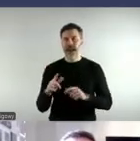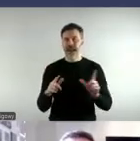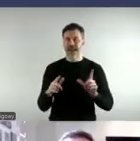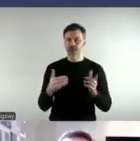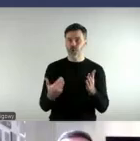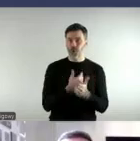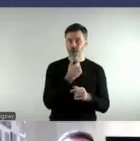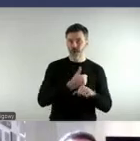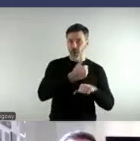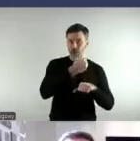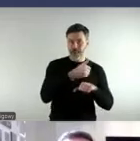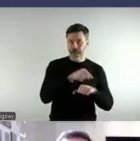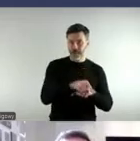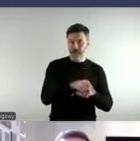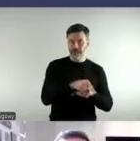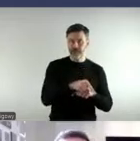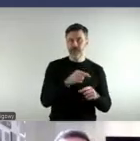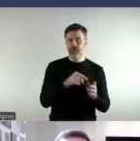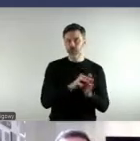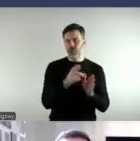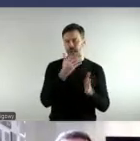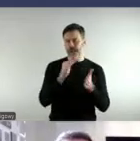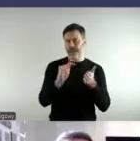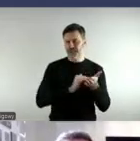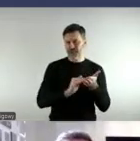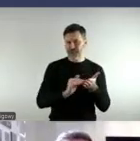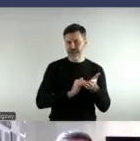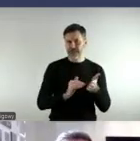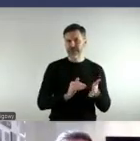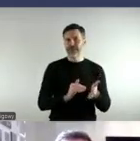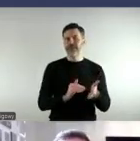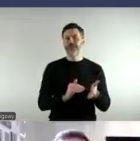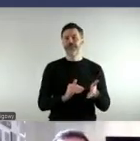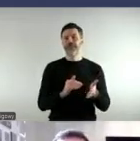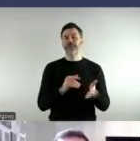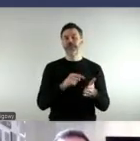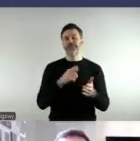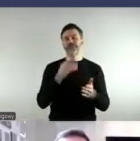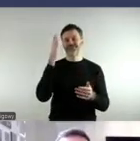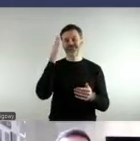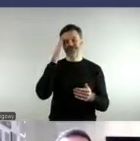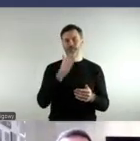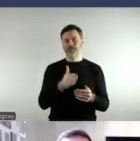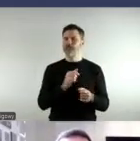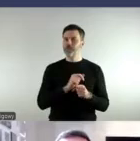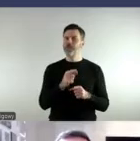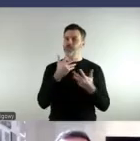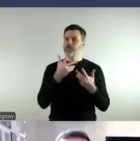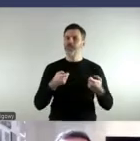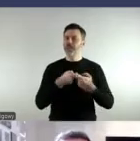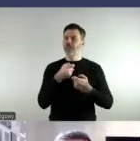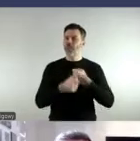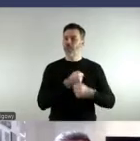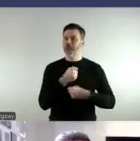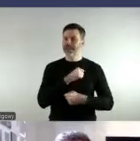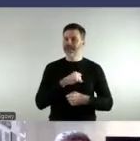the left is our new chief of police, who has been in charge for the last number of months, but